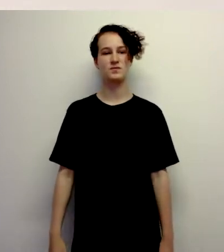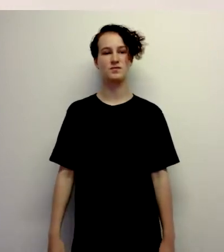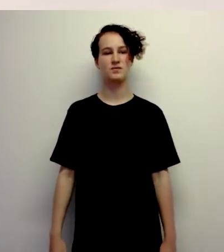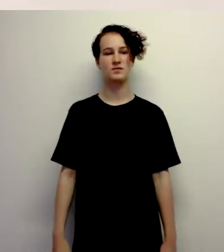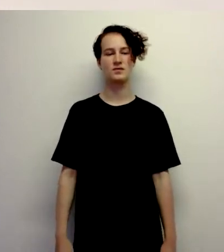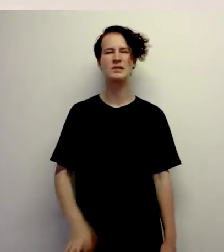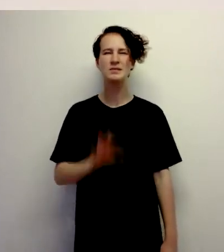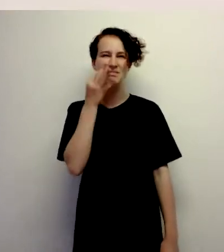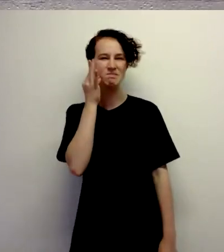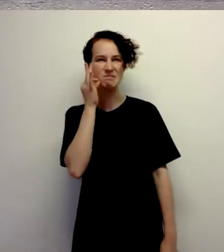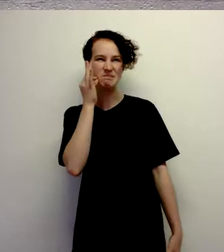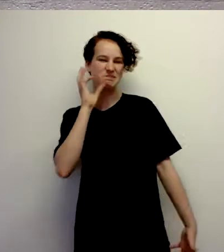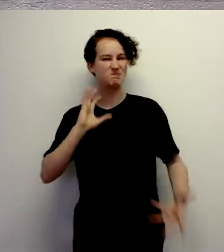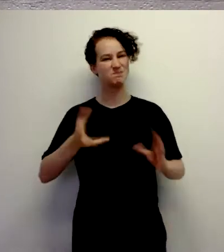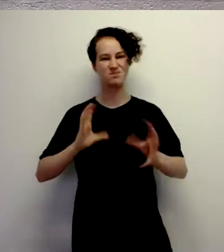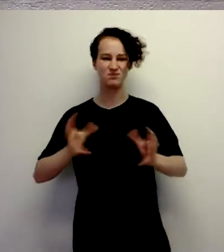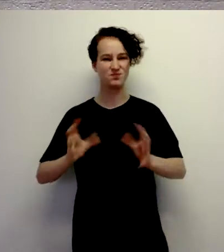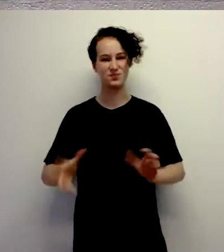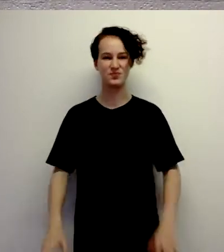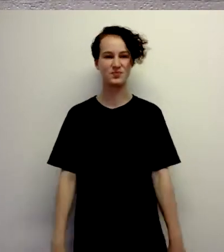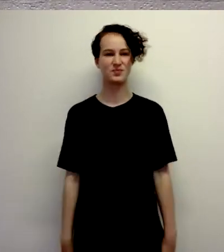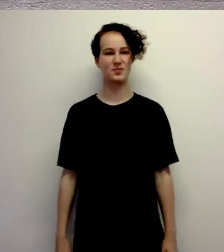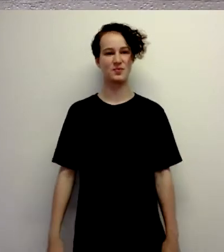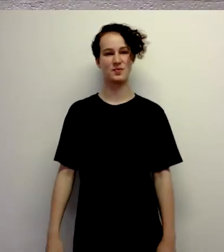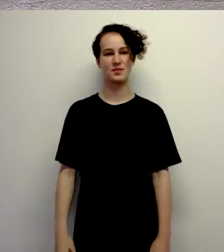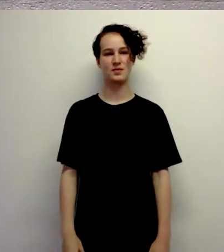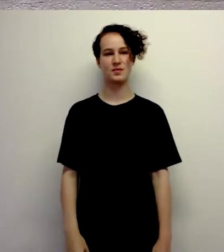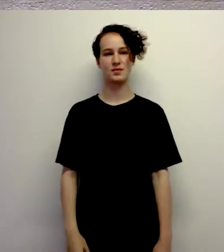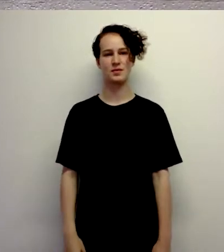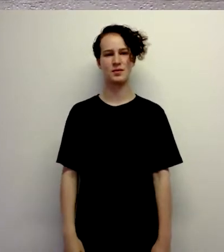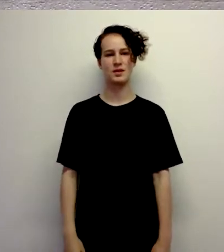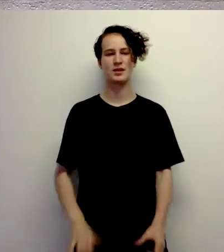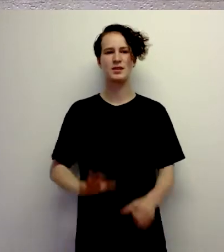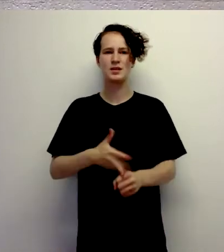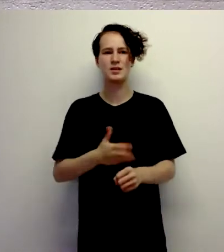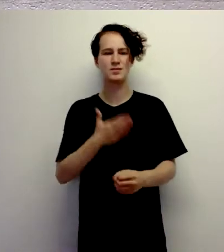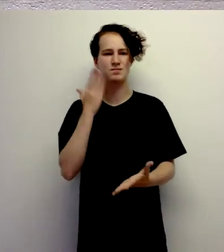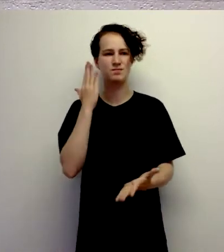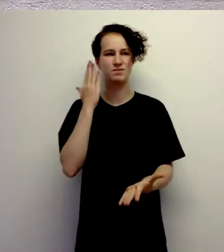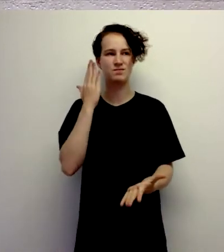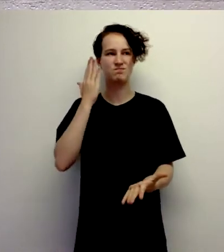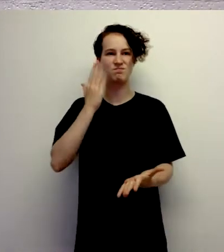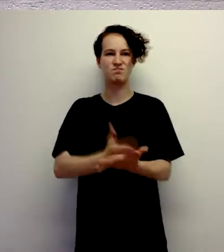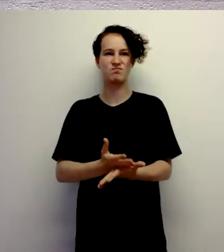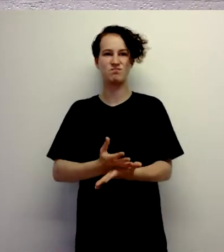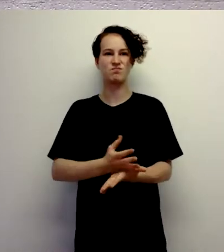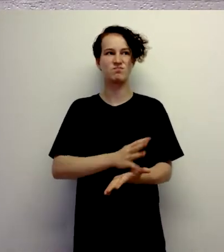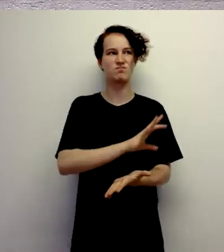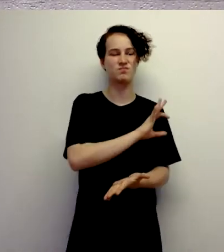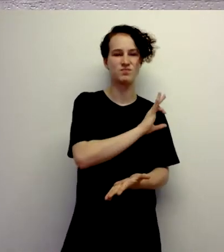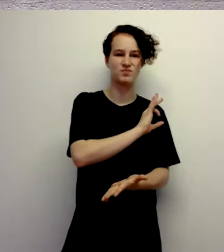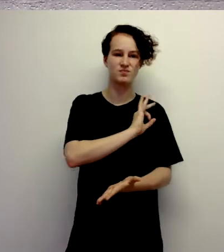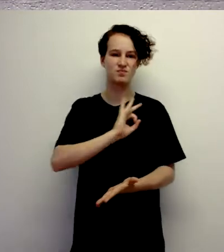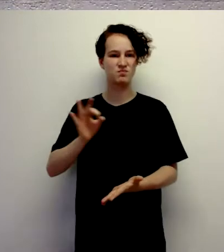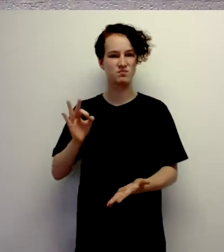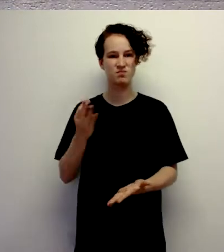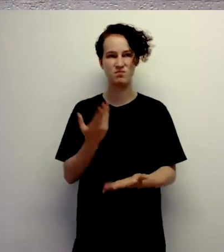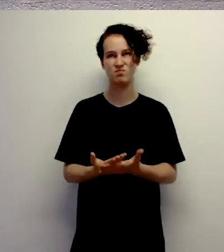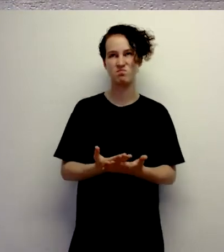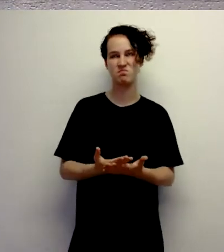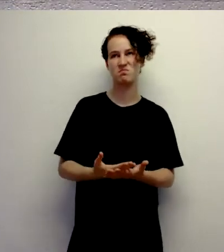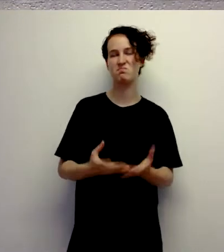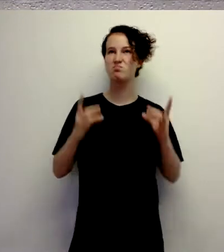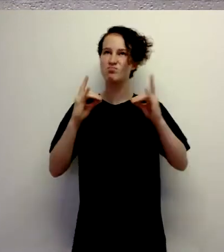I like to be a bit messy, so maybe you want to do this outside or over a surface, not over the carpet.